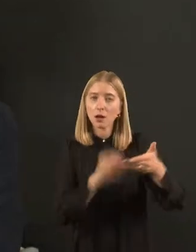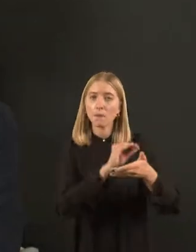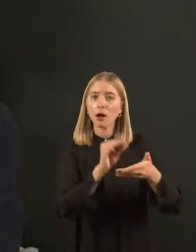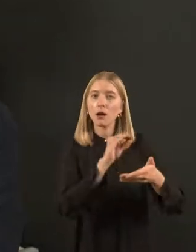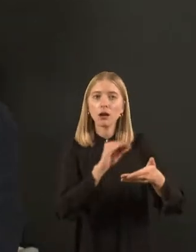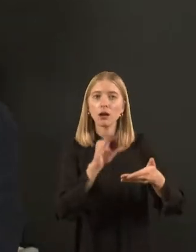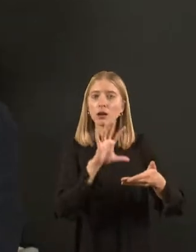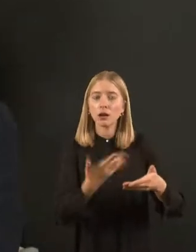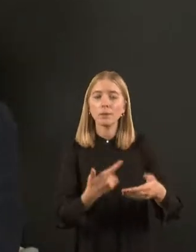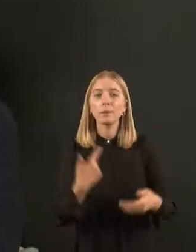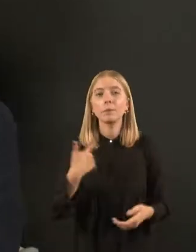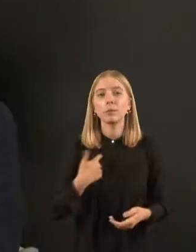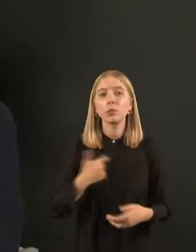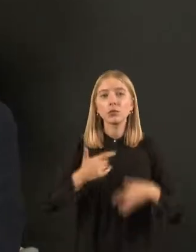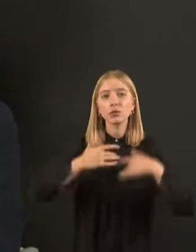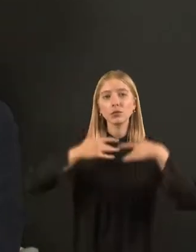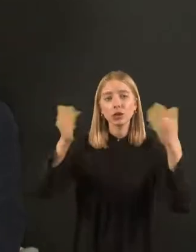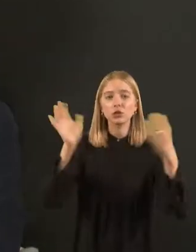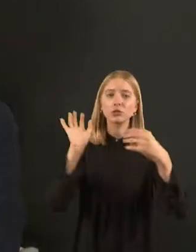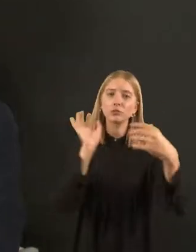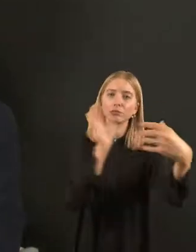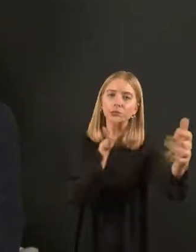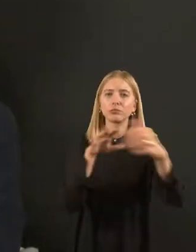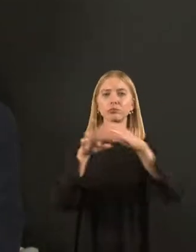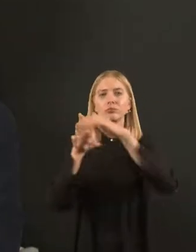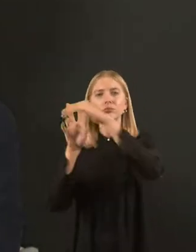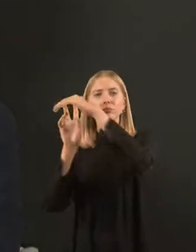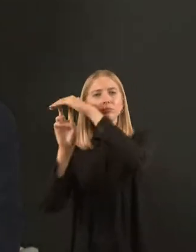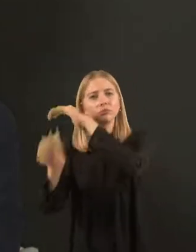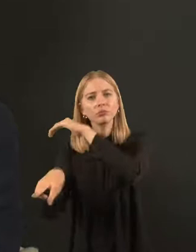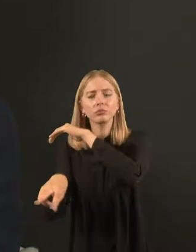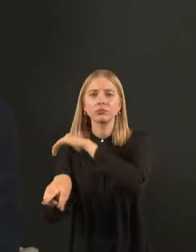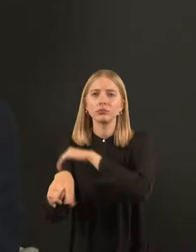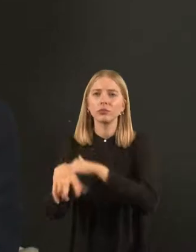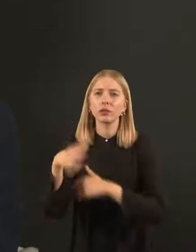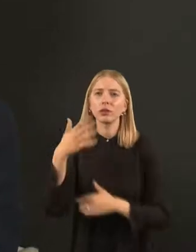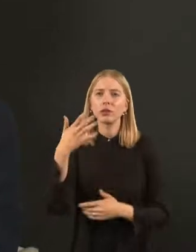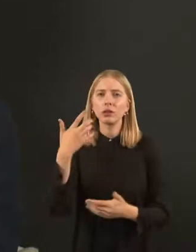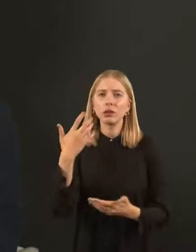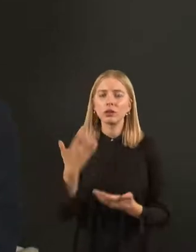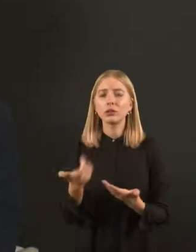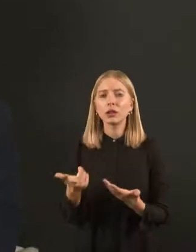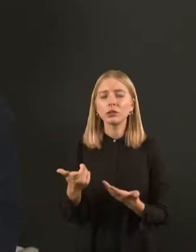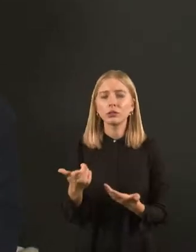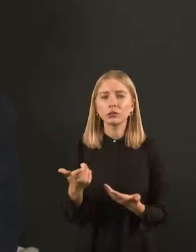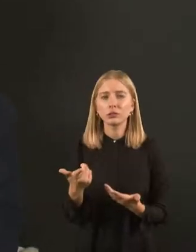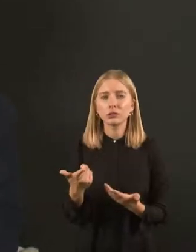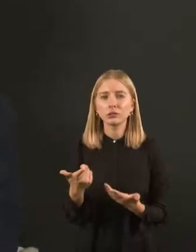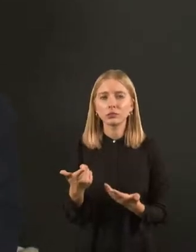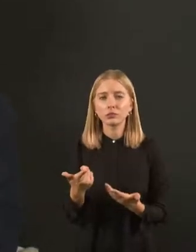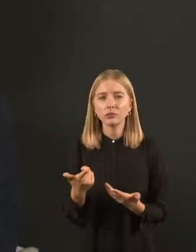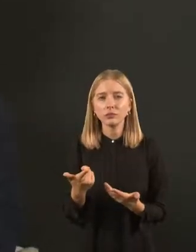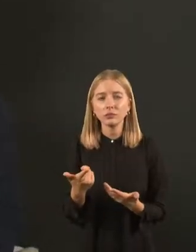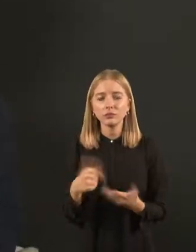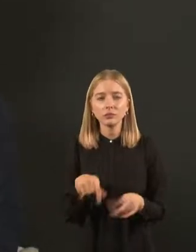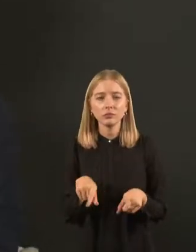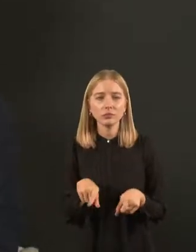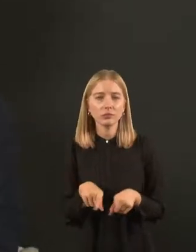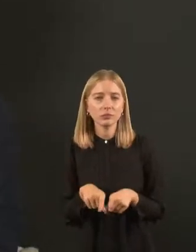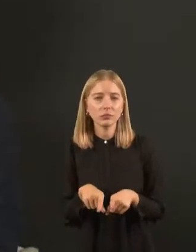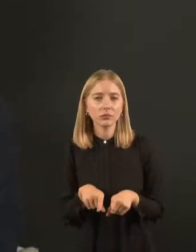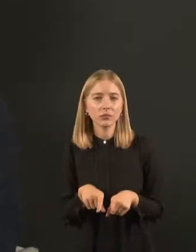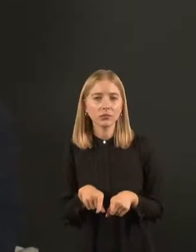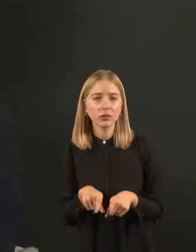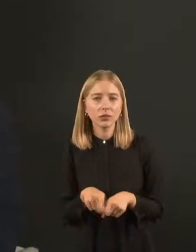also the review indicated that the public